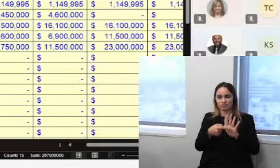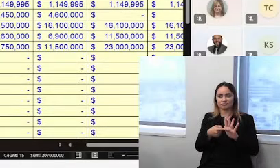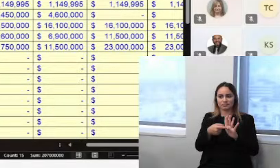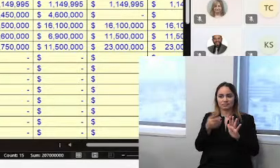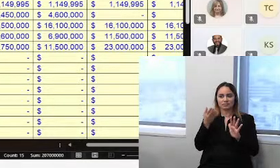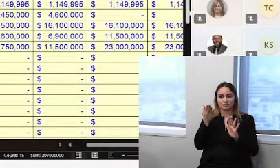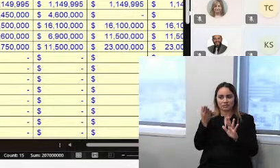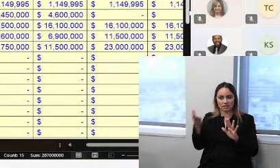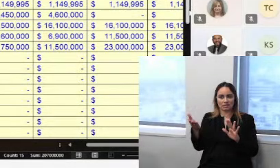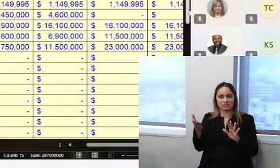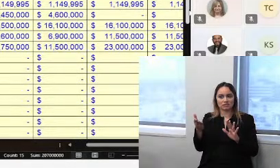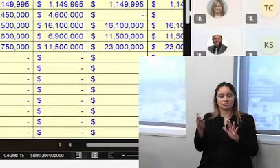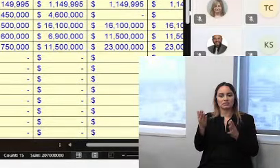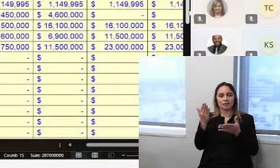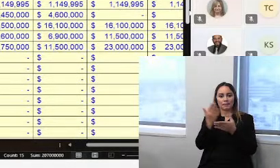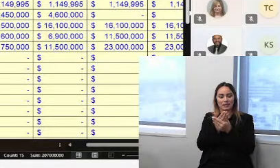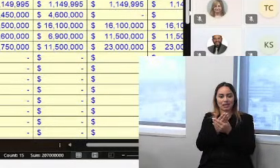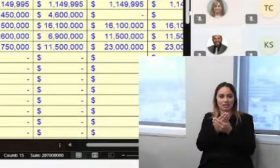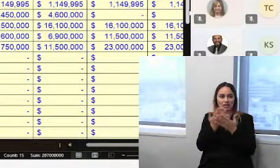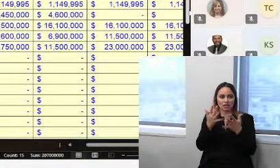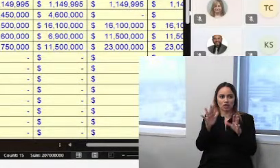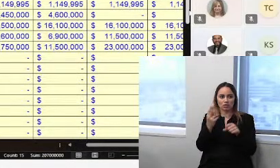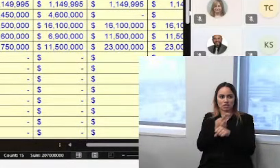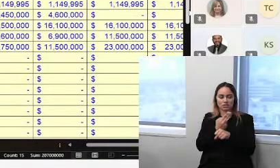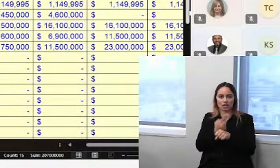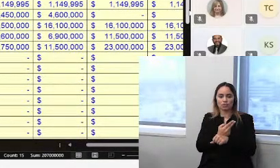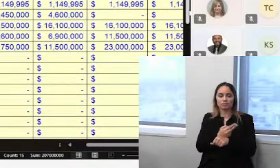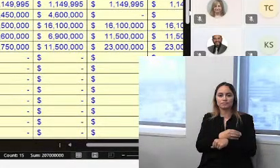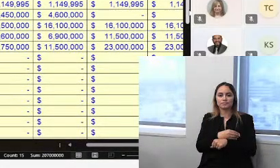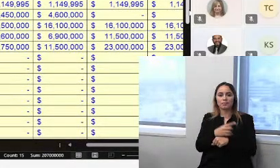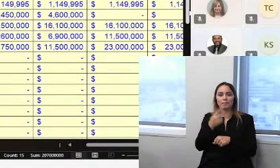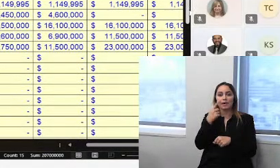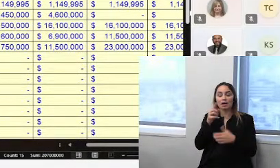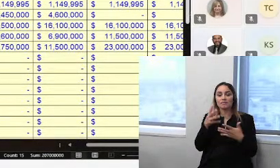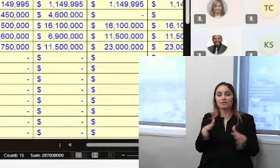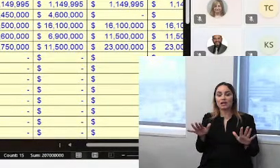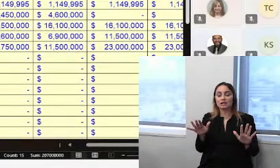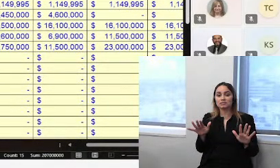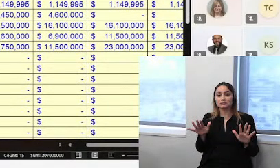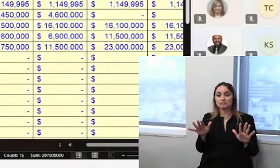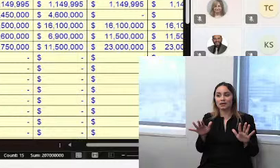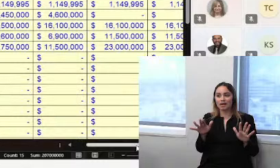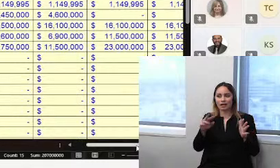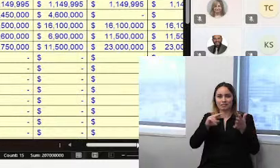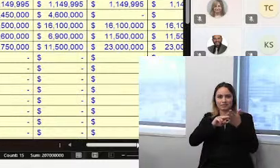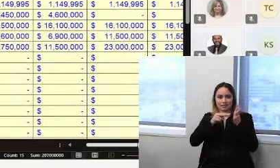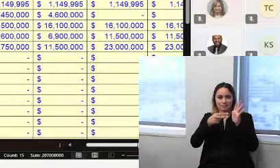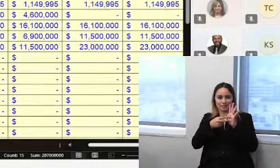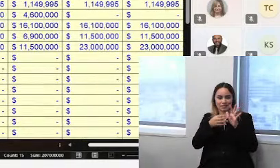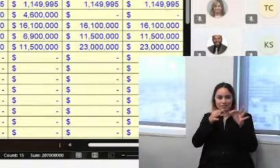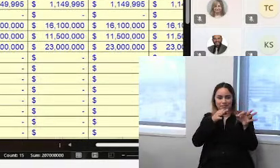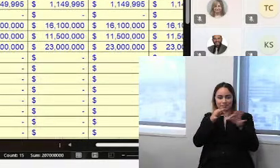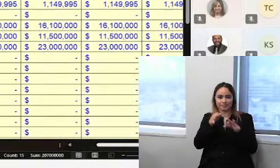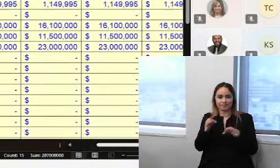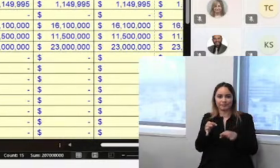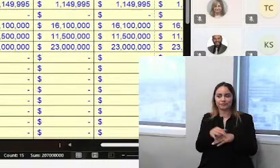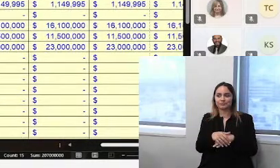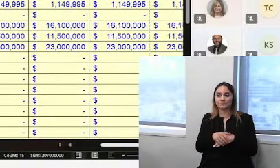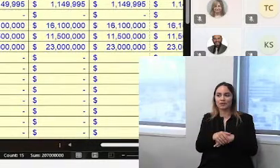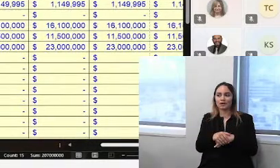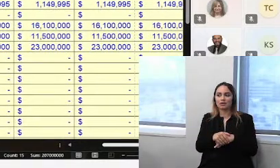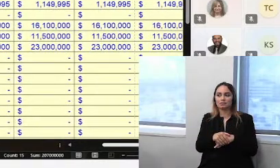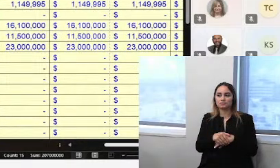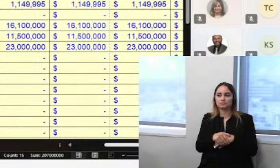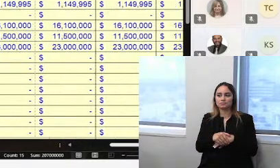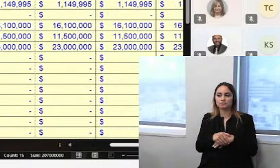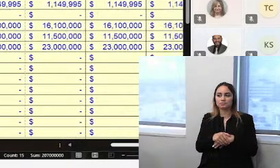for it to finalize what I'm referring to, the a specific of the assets